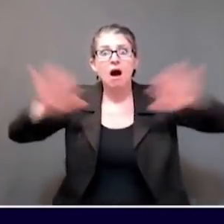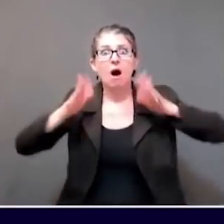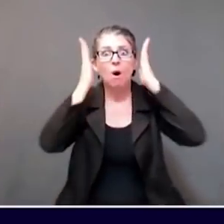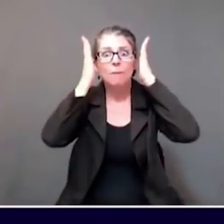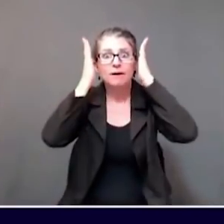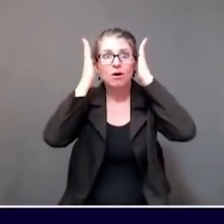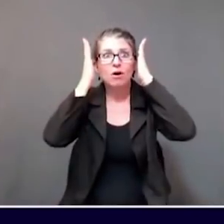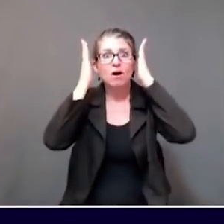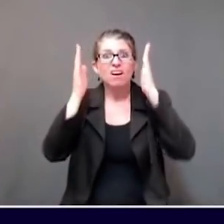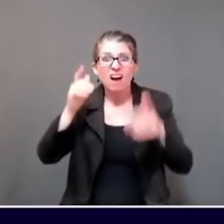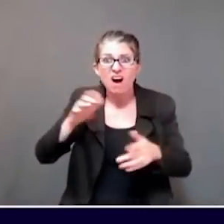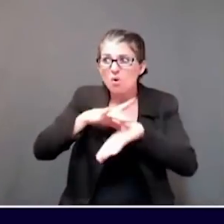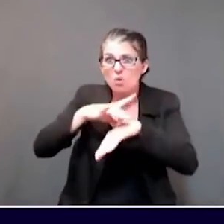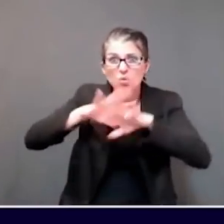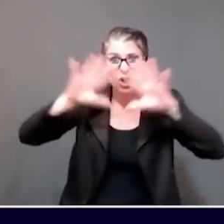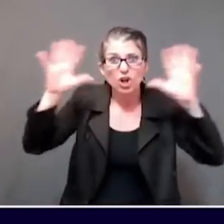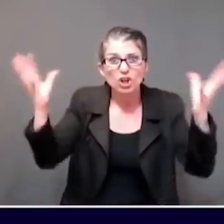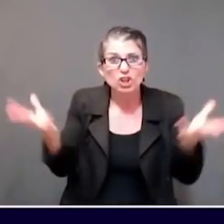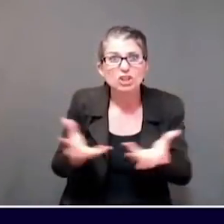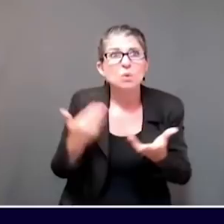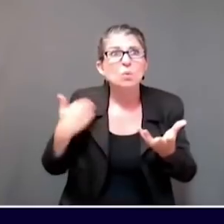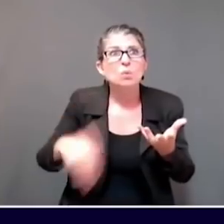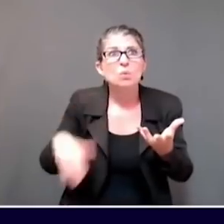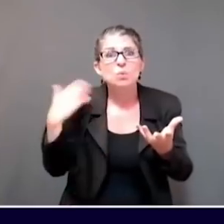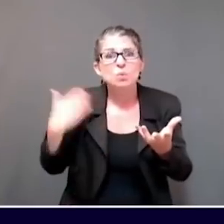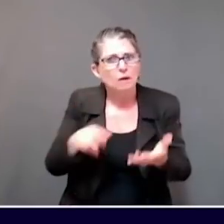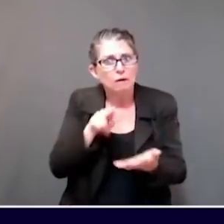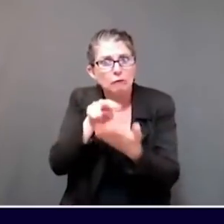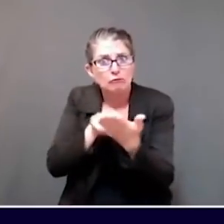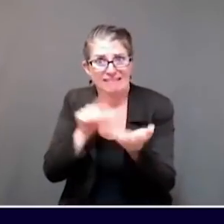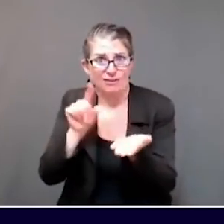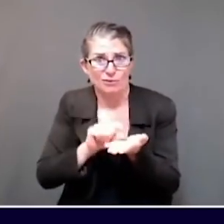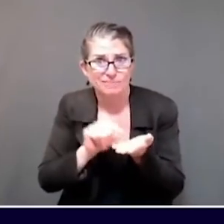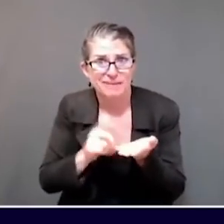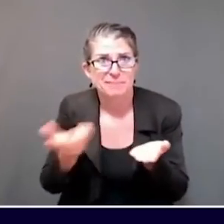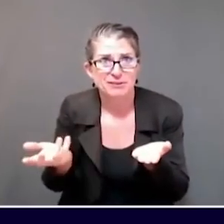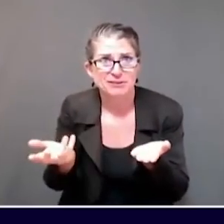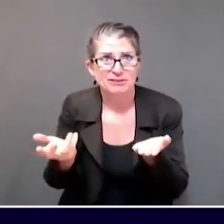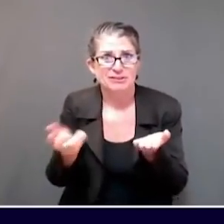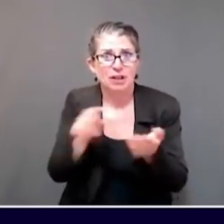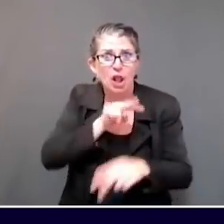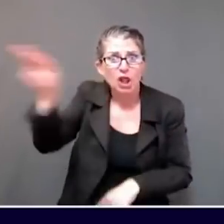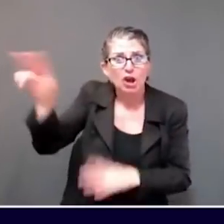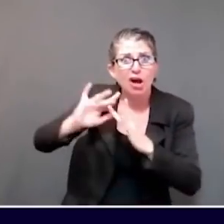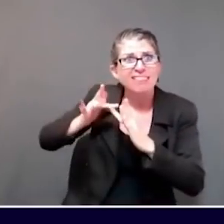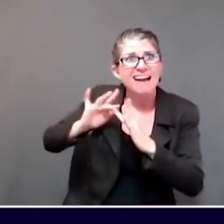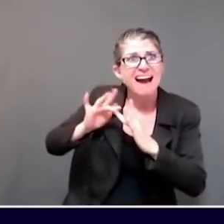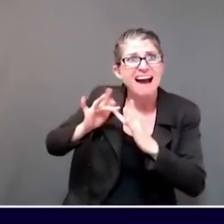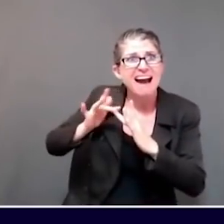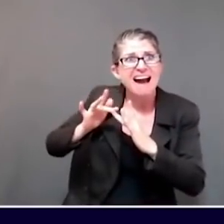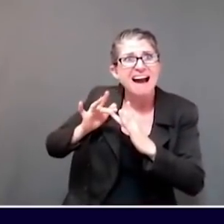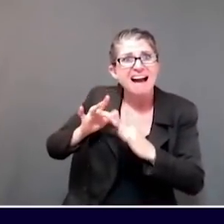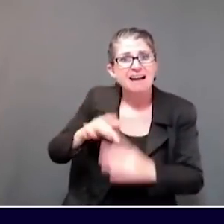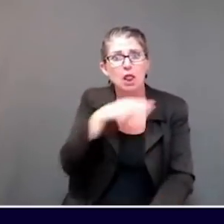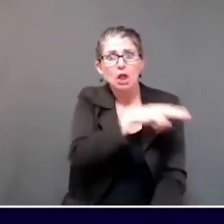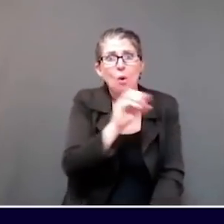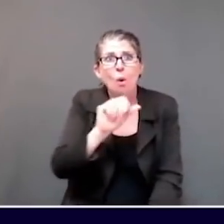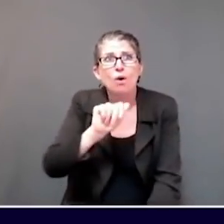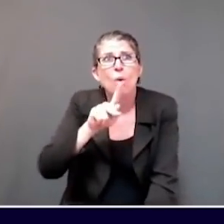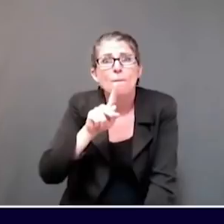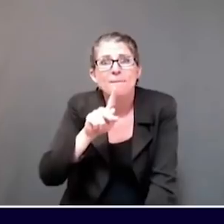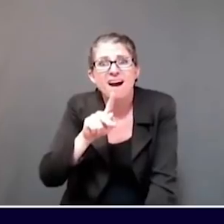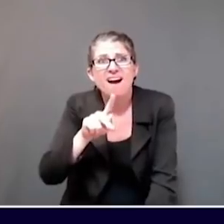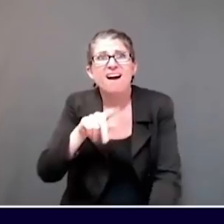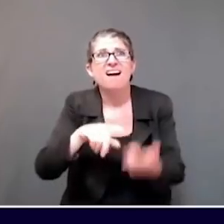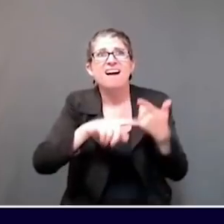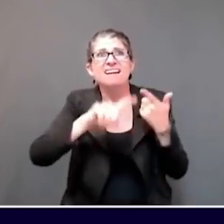the evening news, read the newspaper, go online and see what's going on in Oklahoma, Texas, Florida, California.